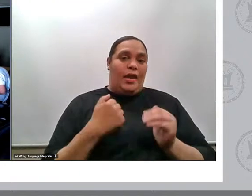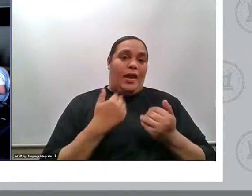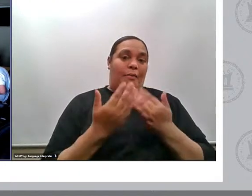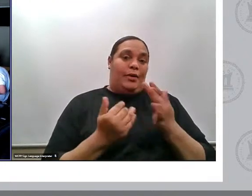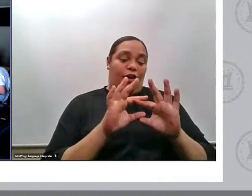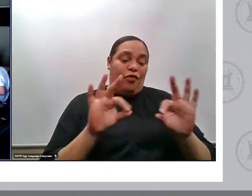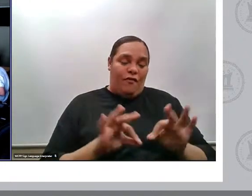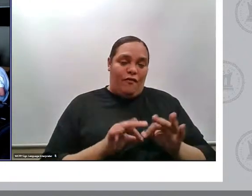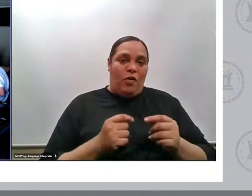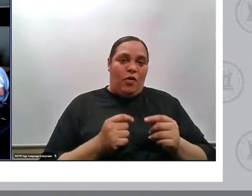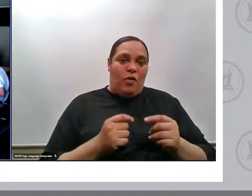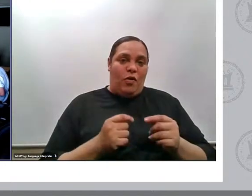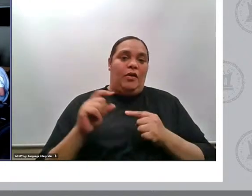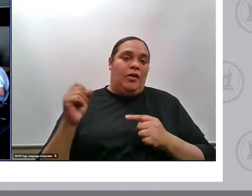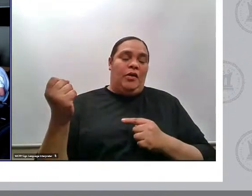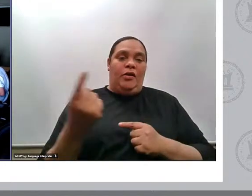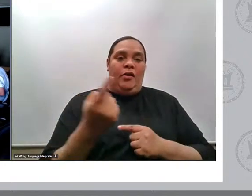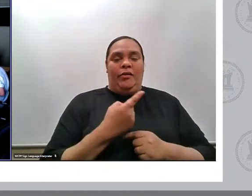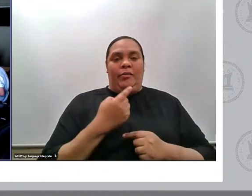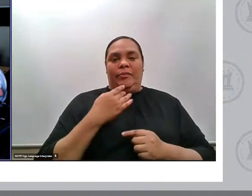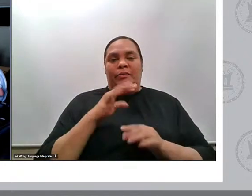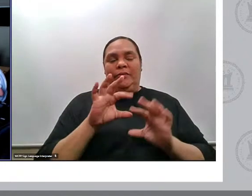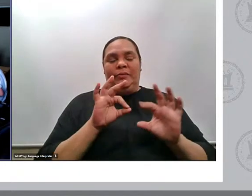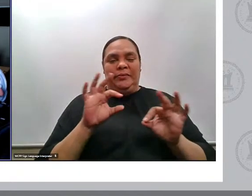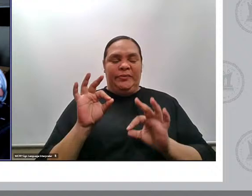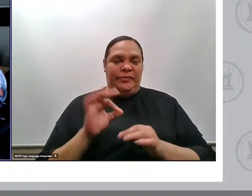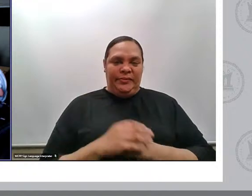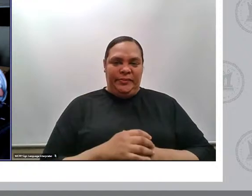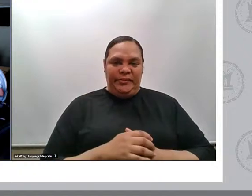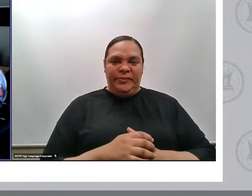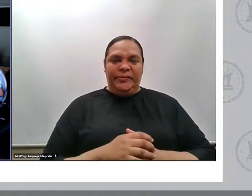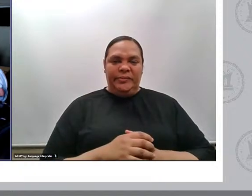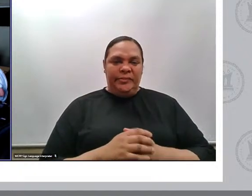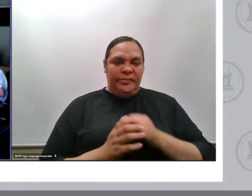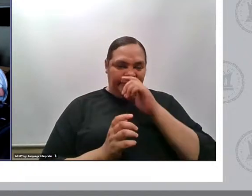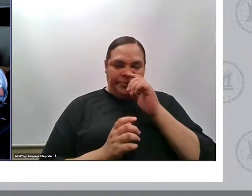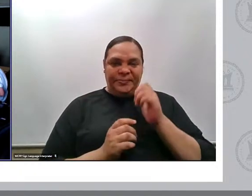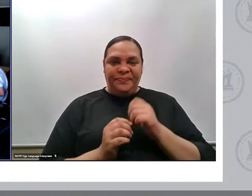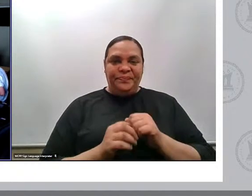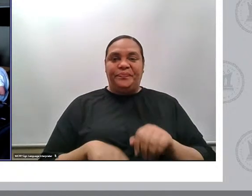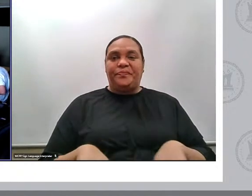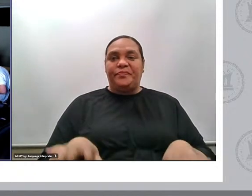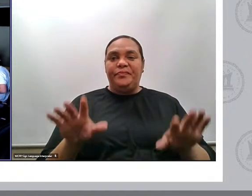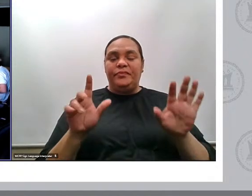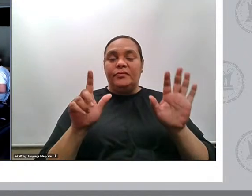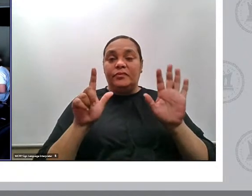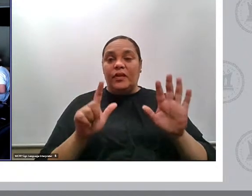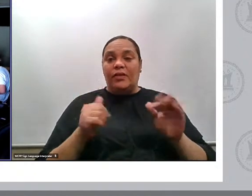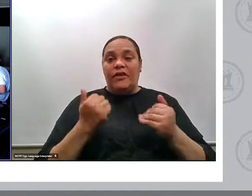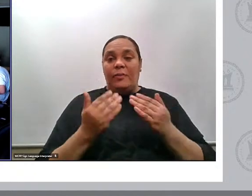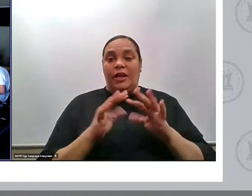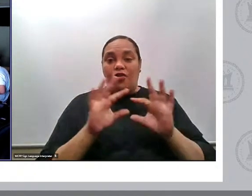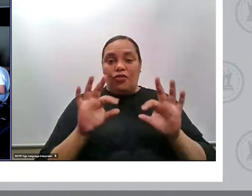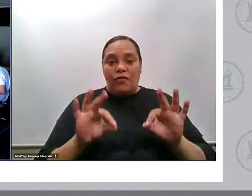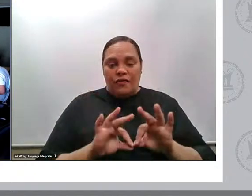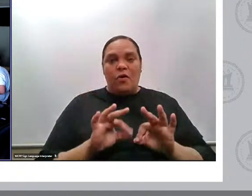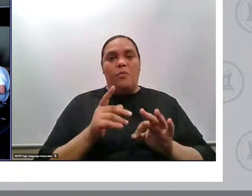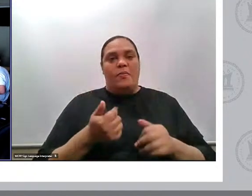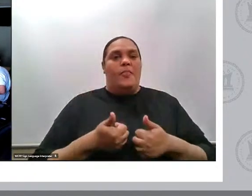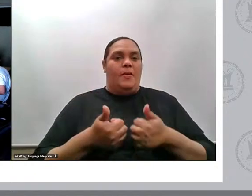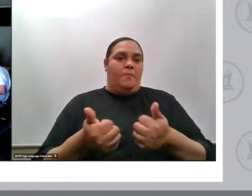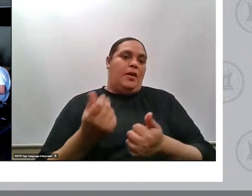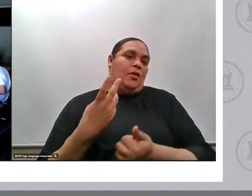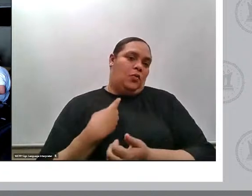forms were sent to all the eligible nominees, and 7 application forms were returned.